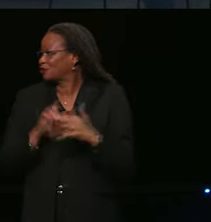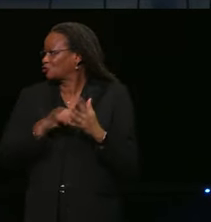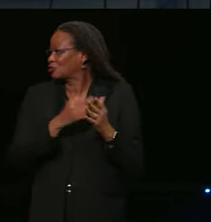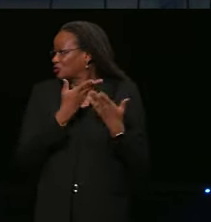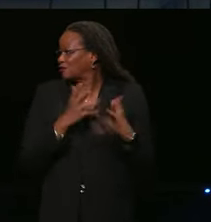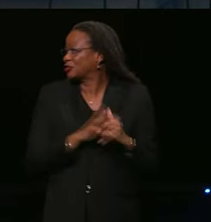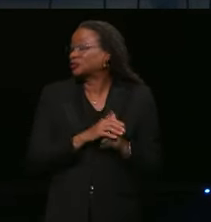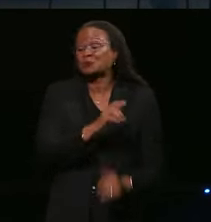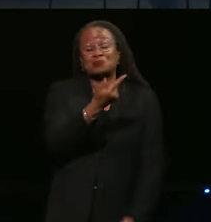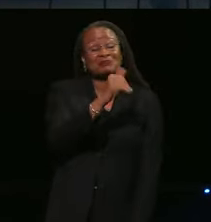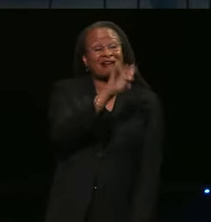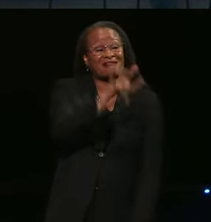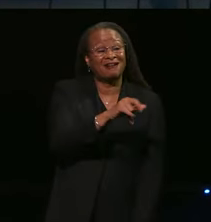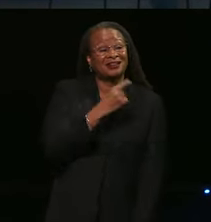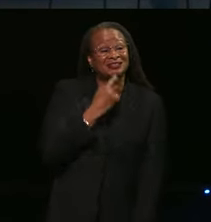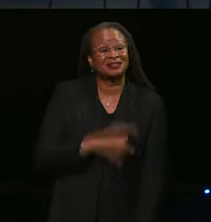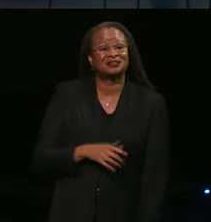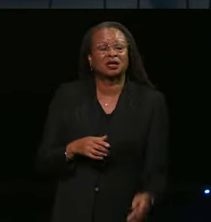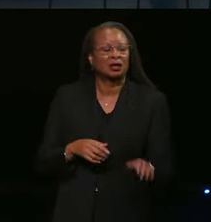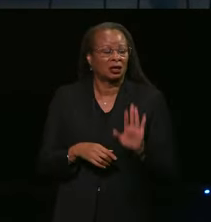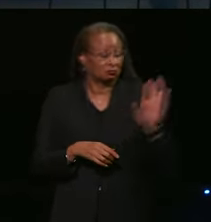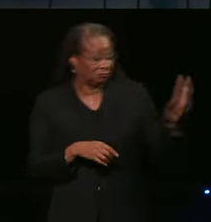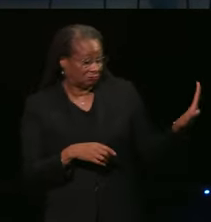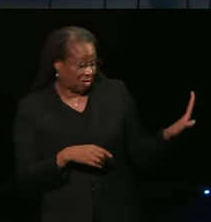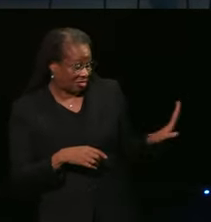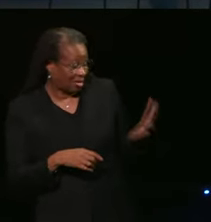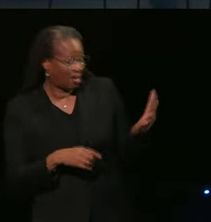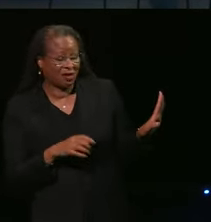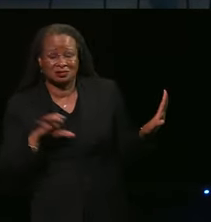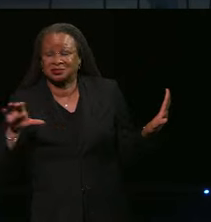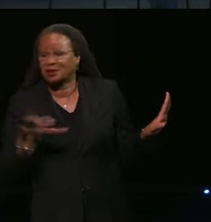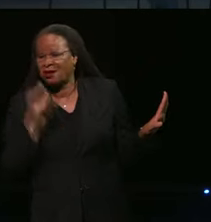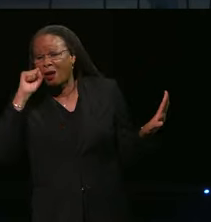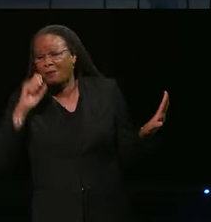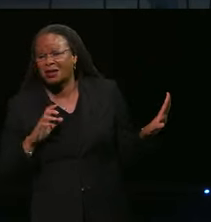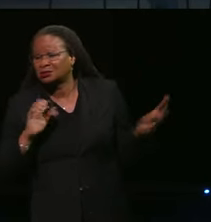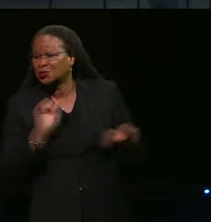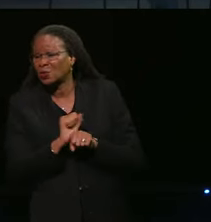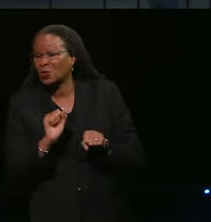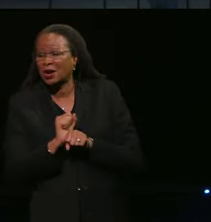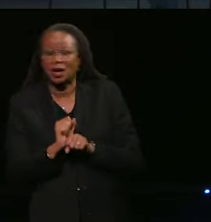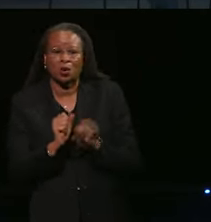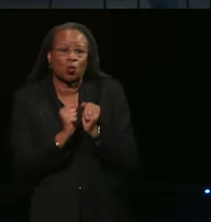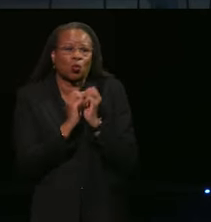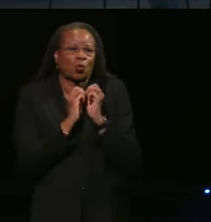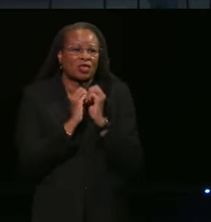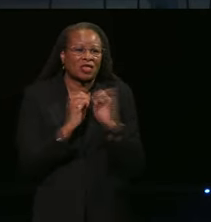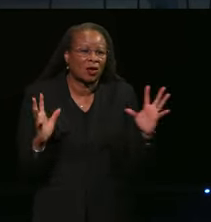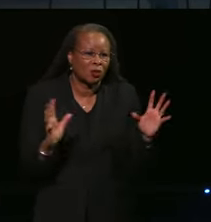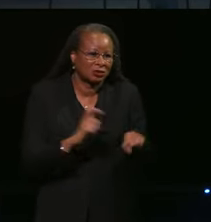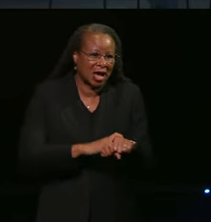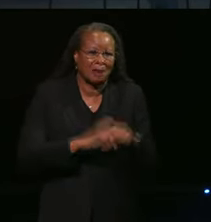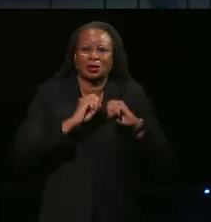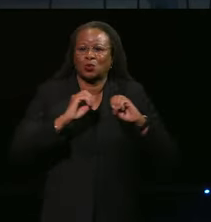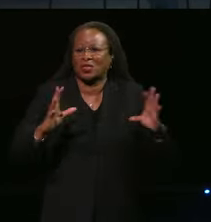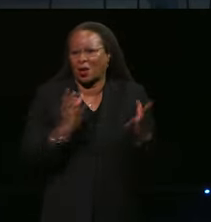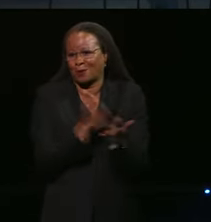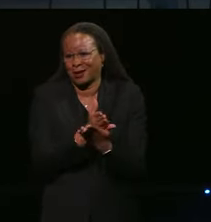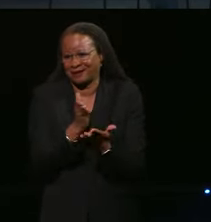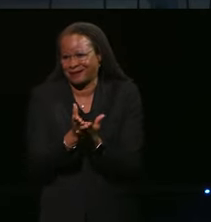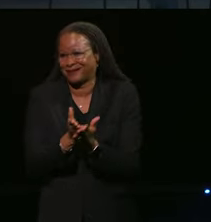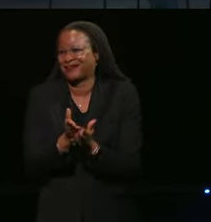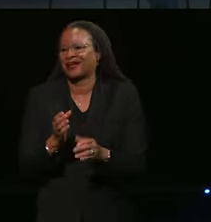something here. They did an amazing work in no time and no budget. Okay, it was